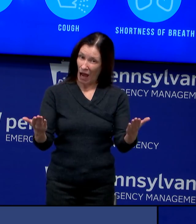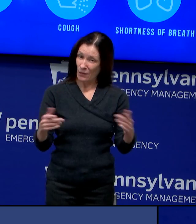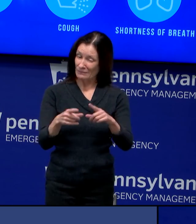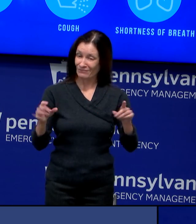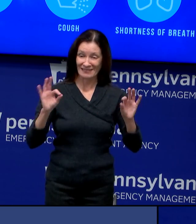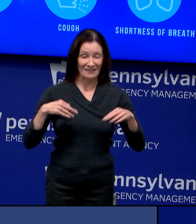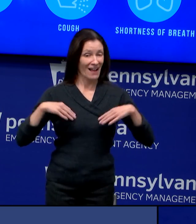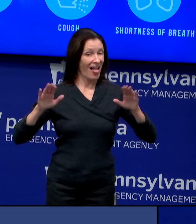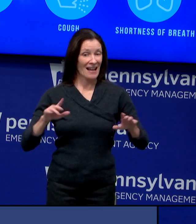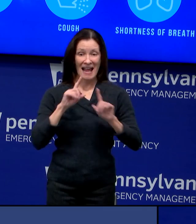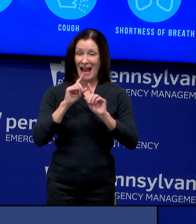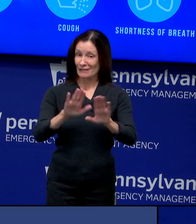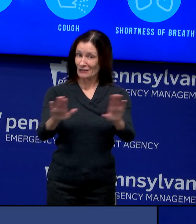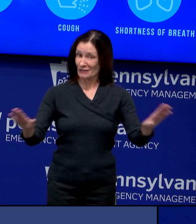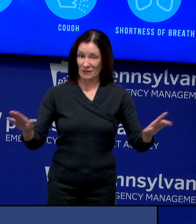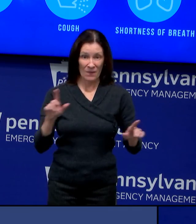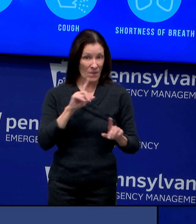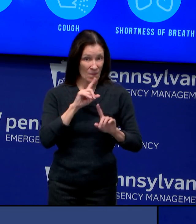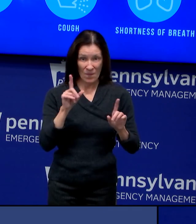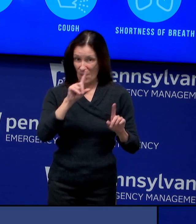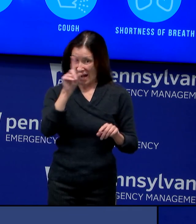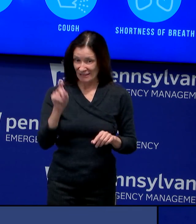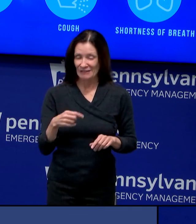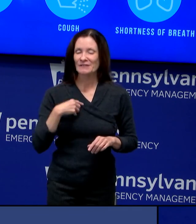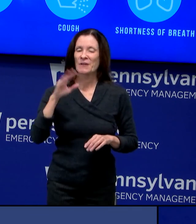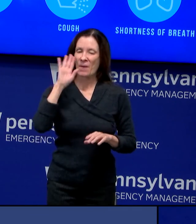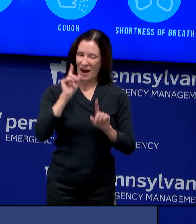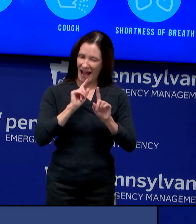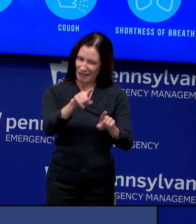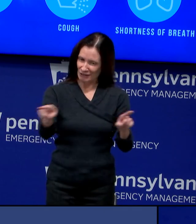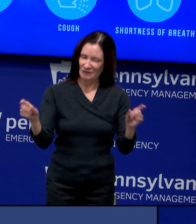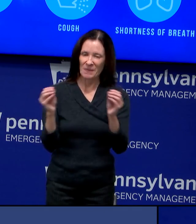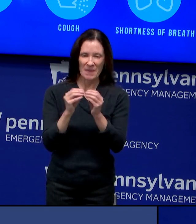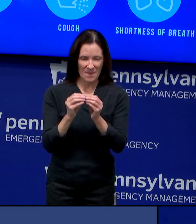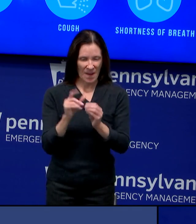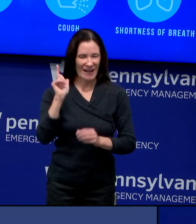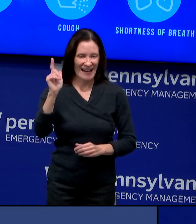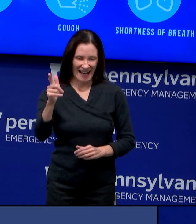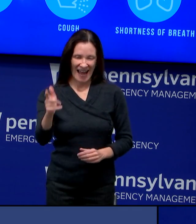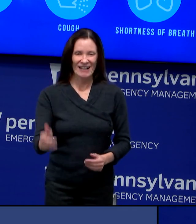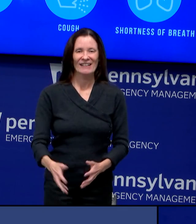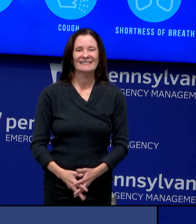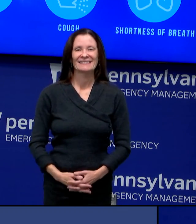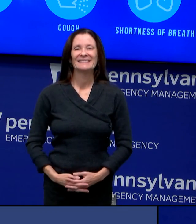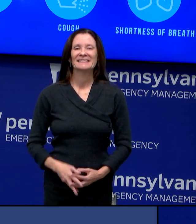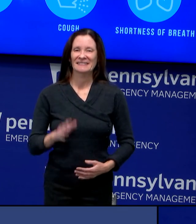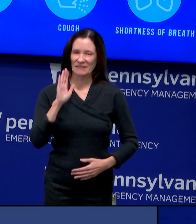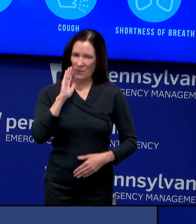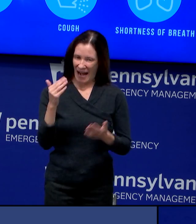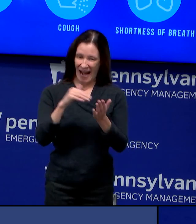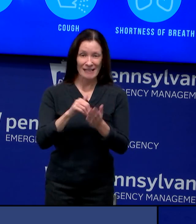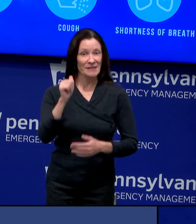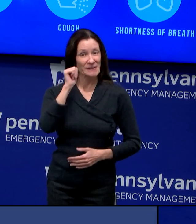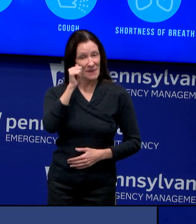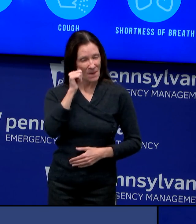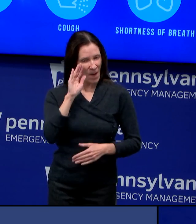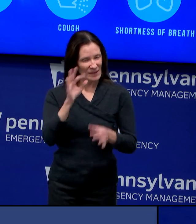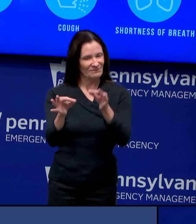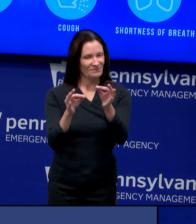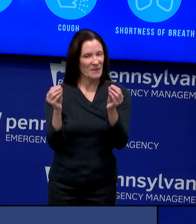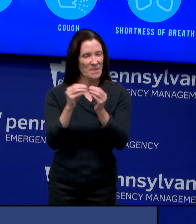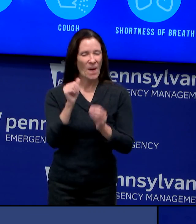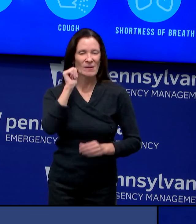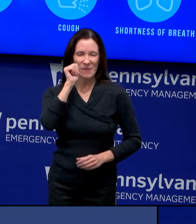we will respond within 24 hours from the Department of Health Press Office, and we will bring you another briefing again tomorrow. Thank you.